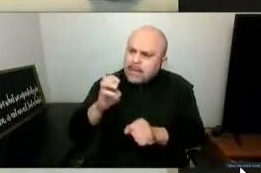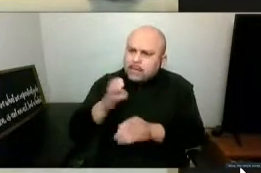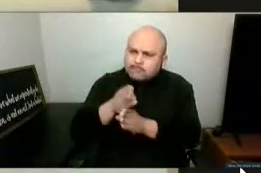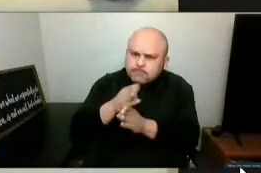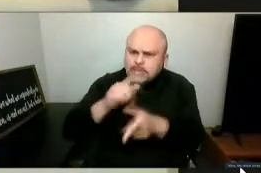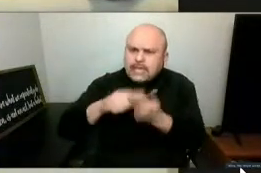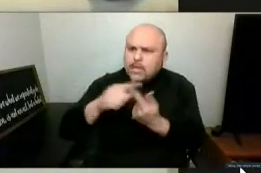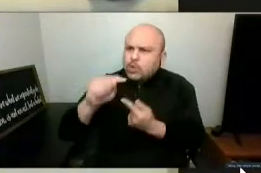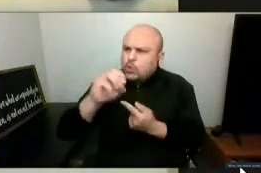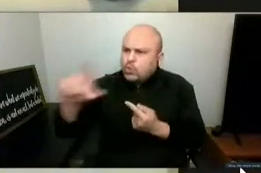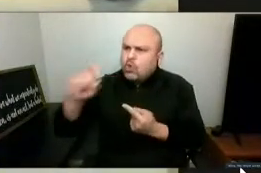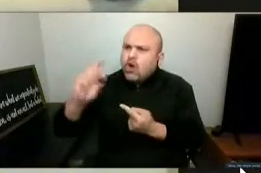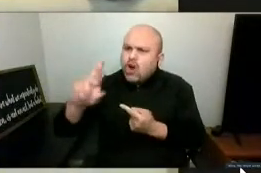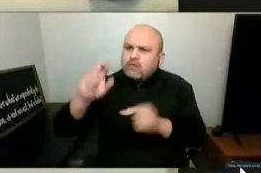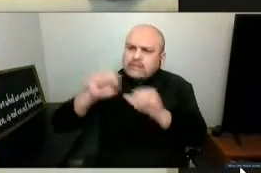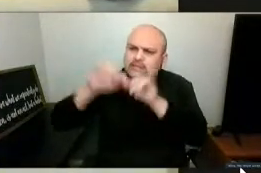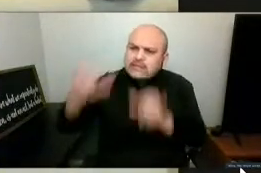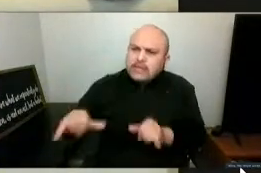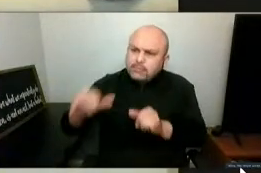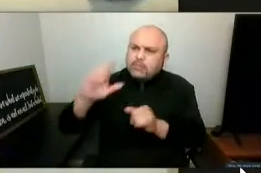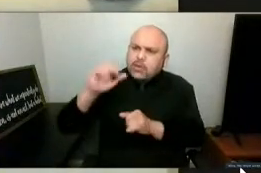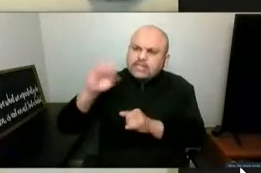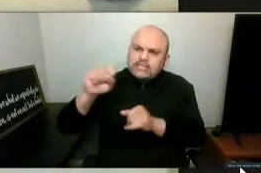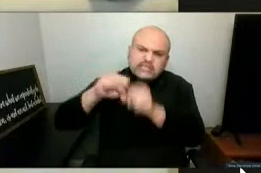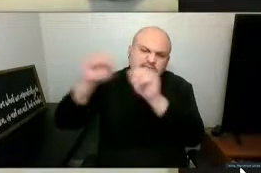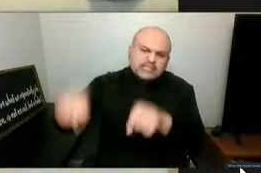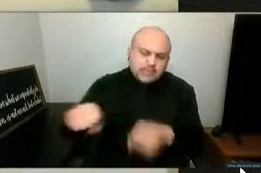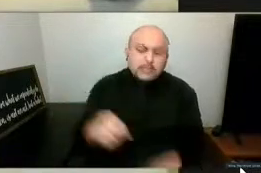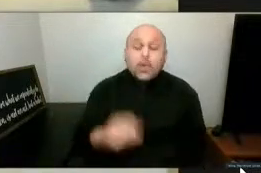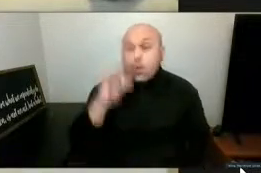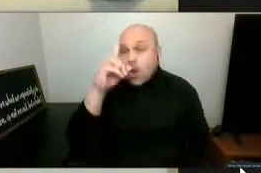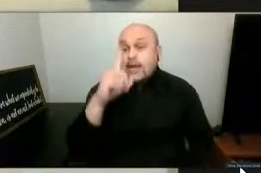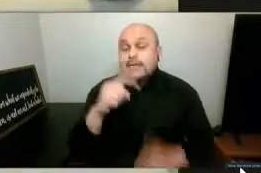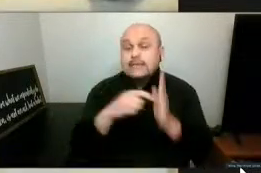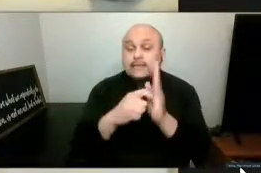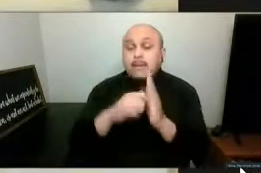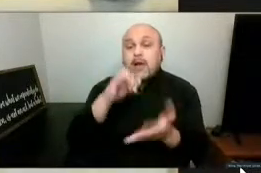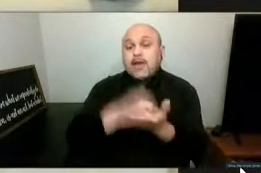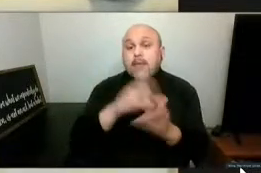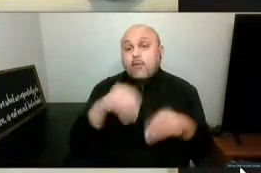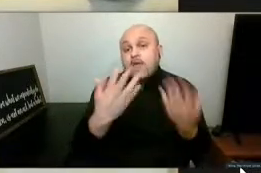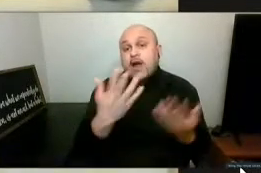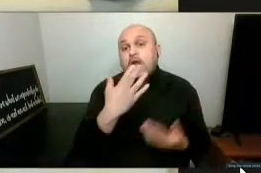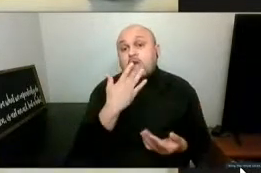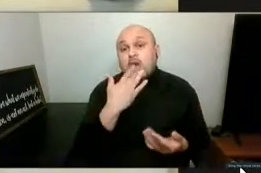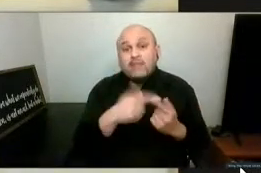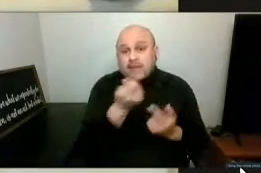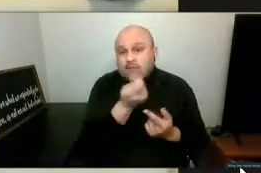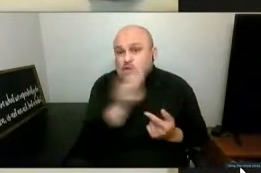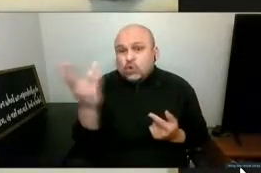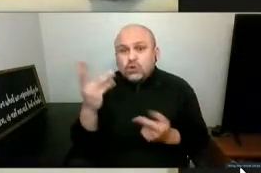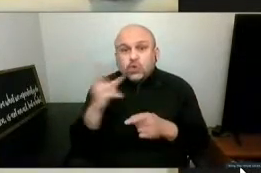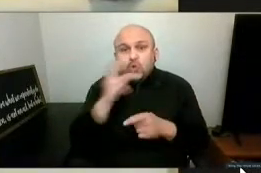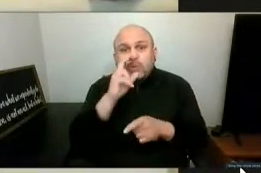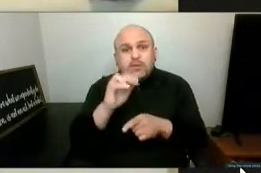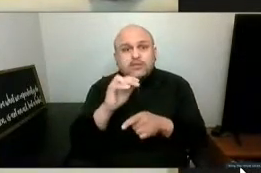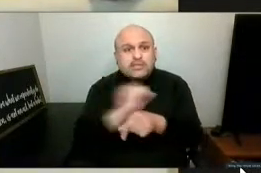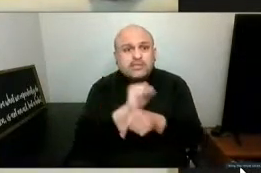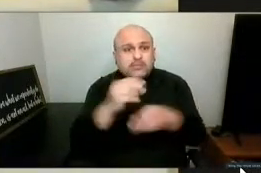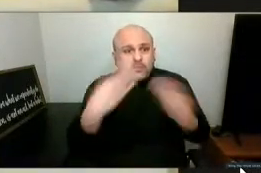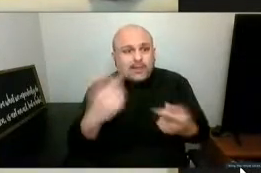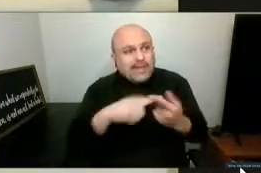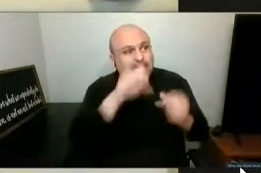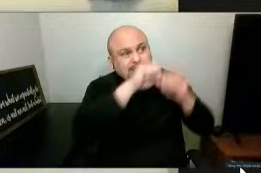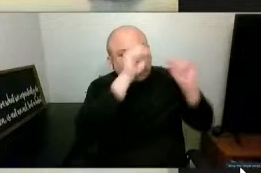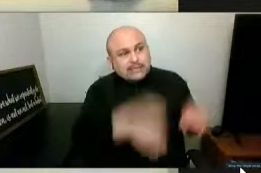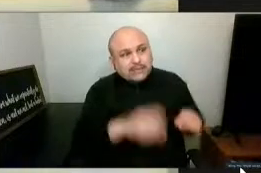systemic racism system. One example is how providers of color are scarce and are trained within a system centering white clients